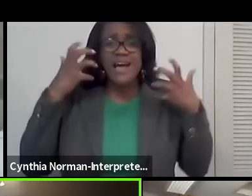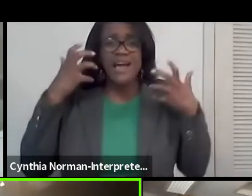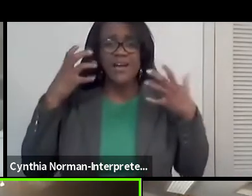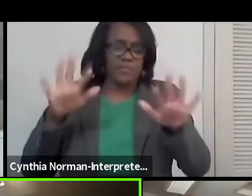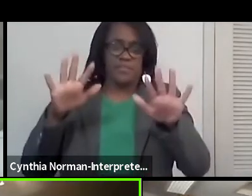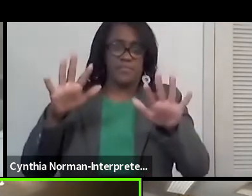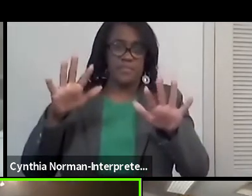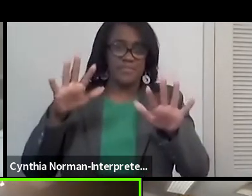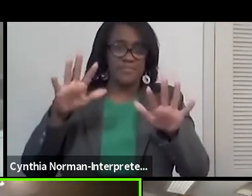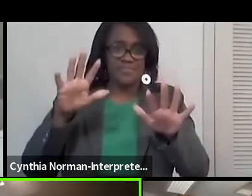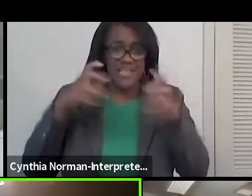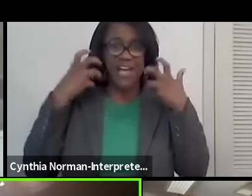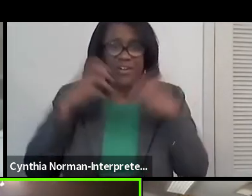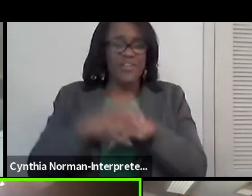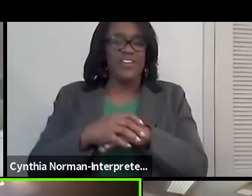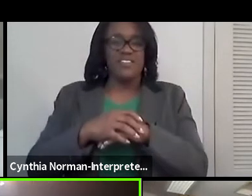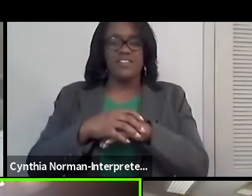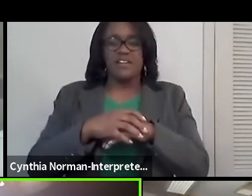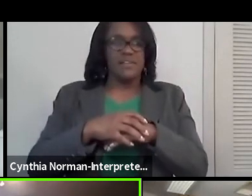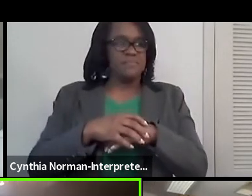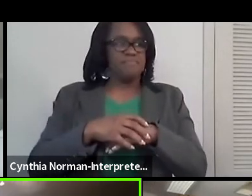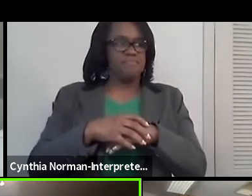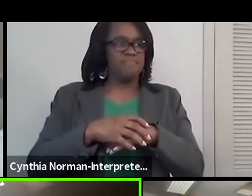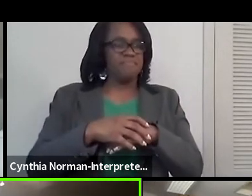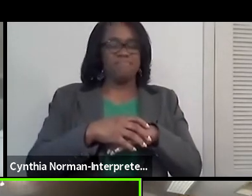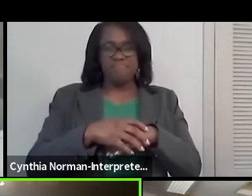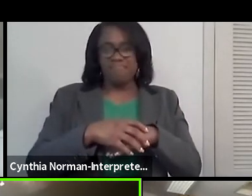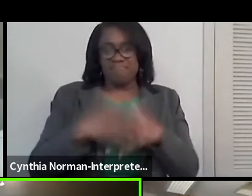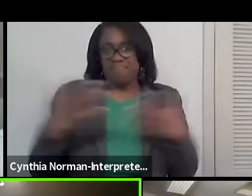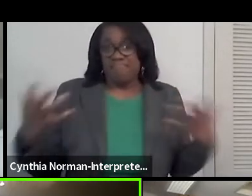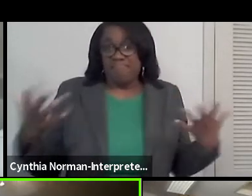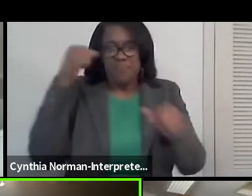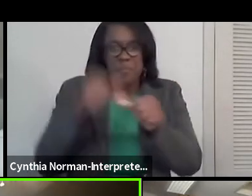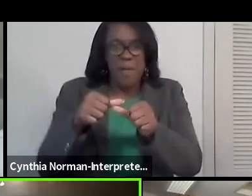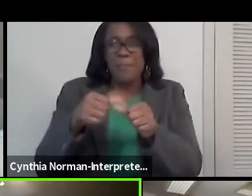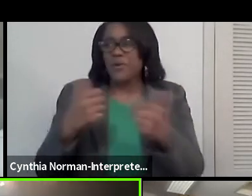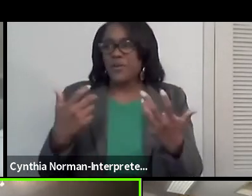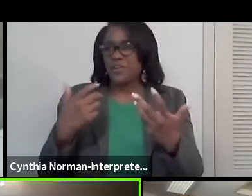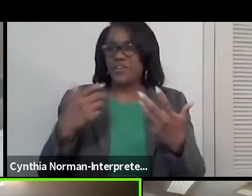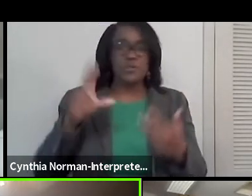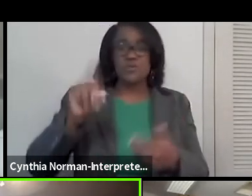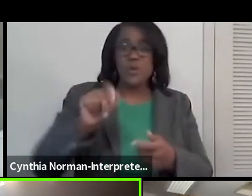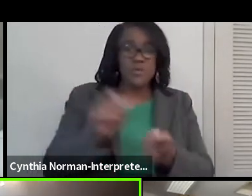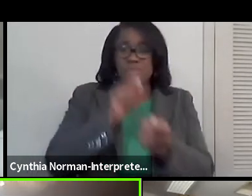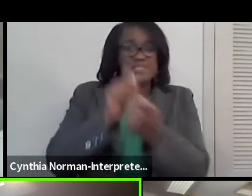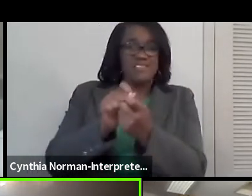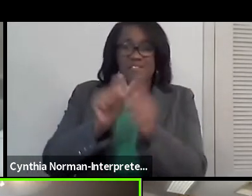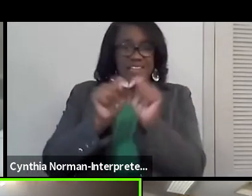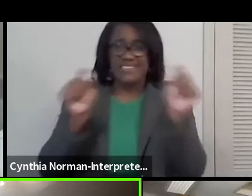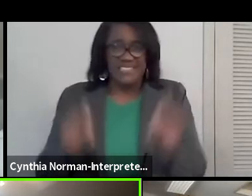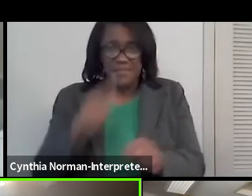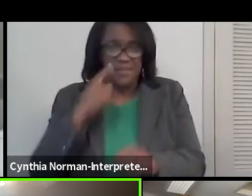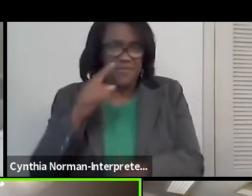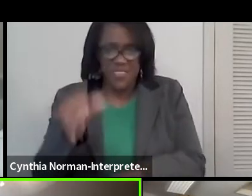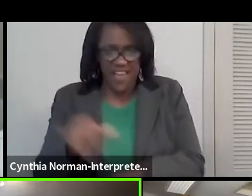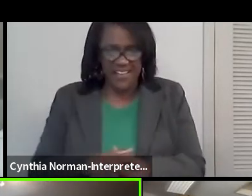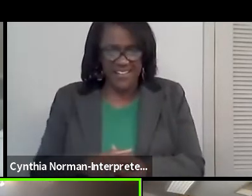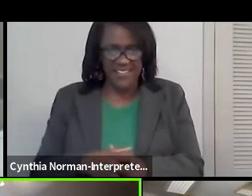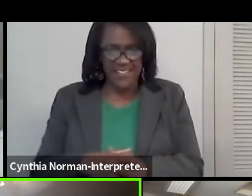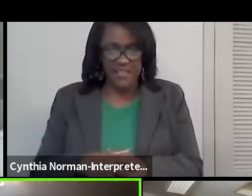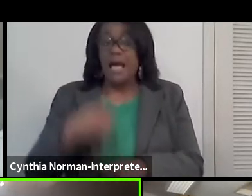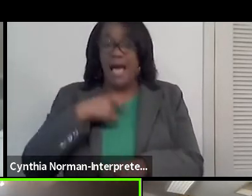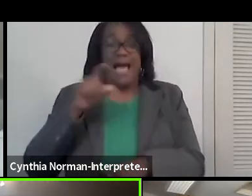or, you know, animals like that, just remember that there is no specific template to go on. I had to